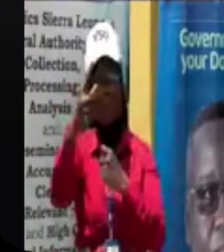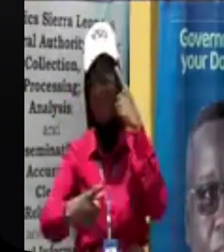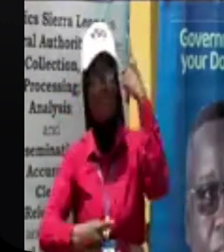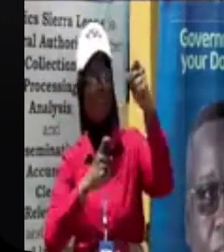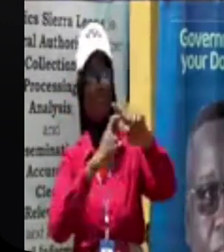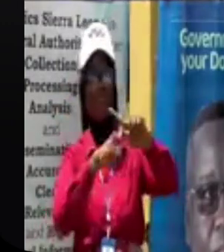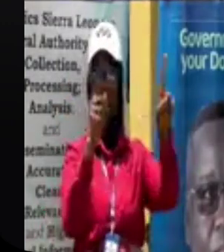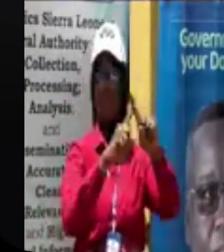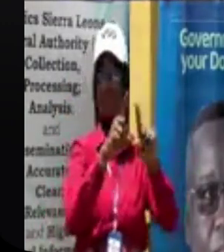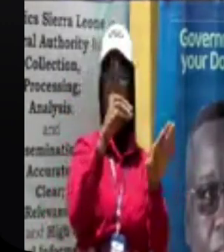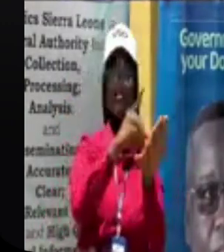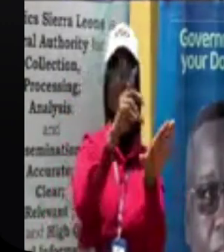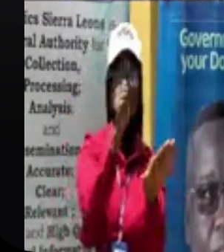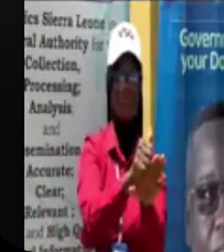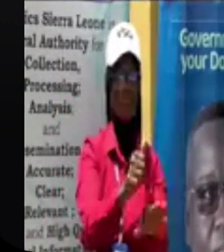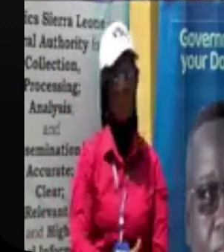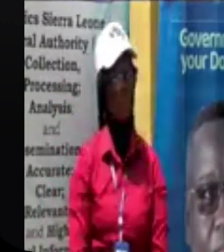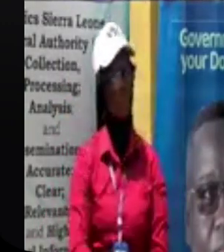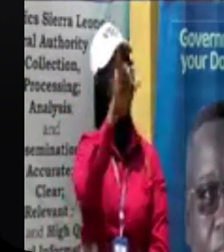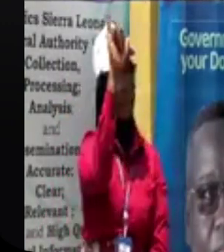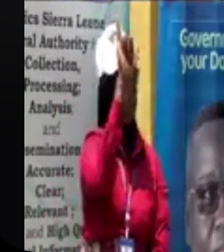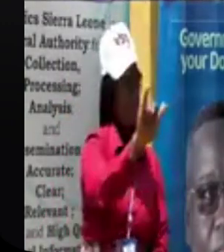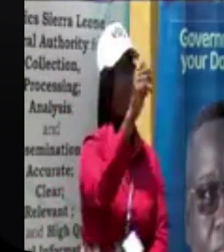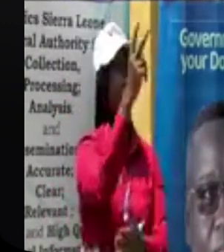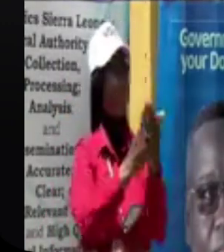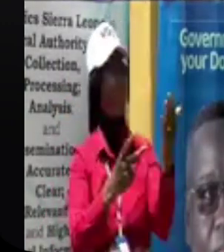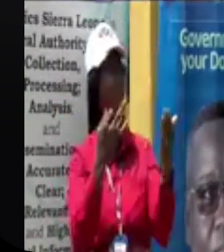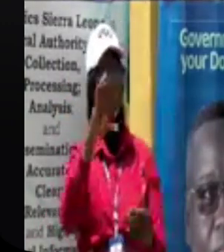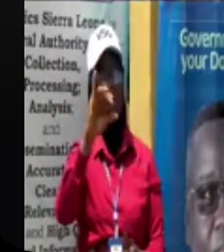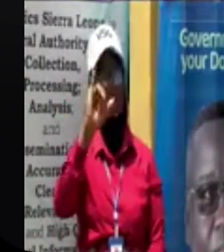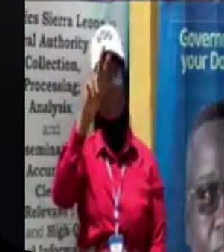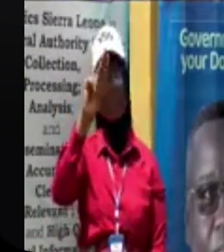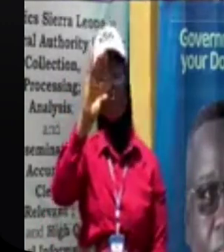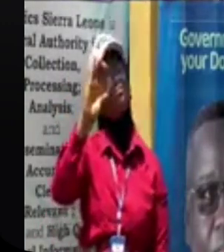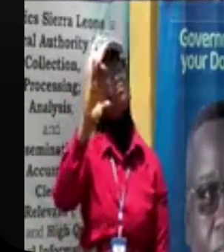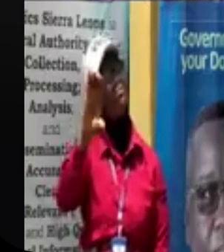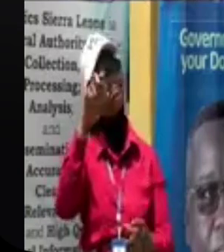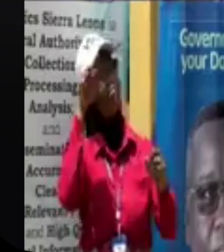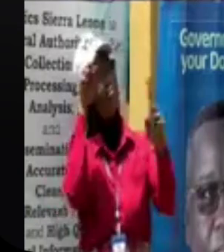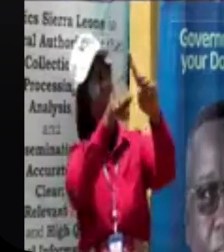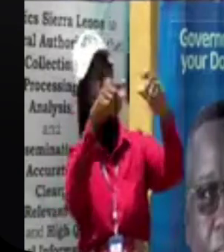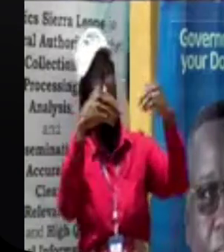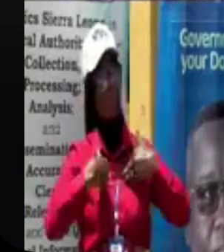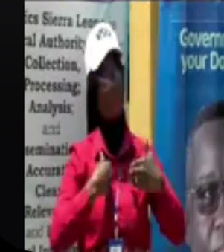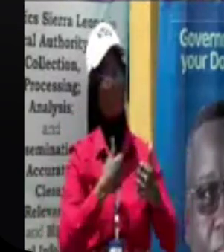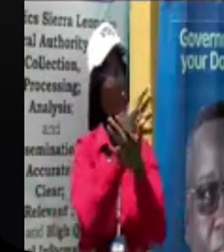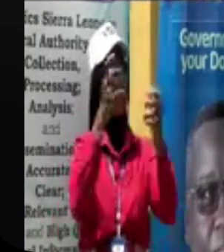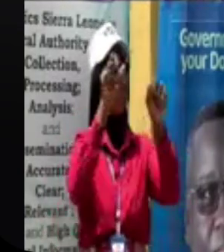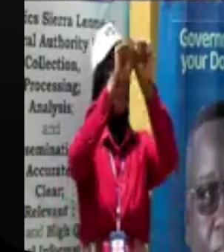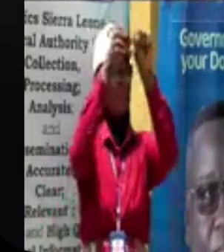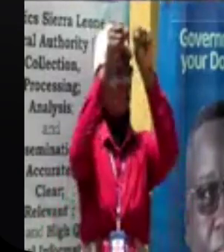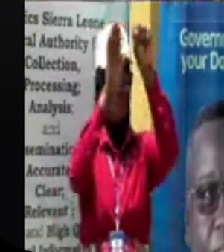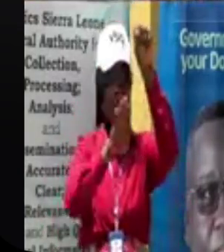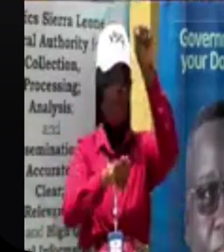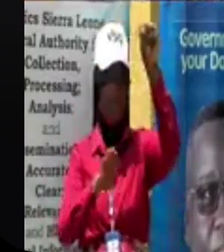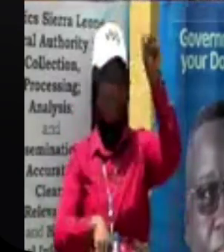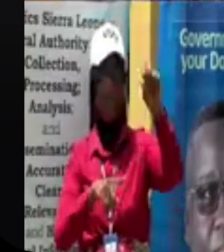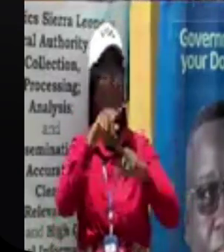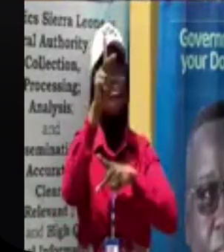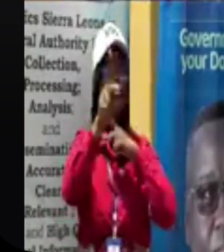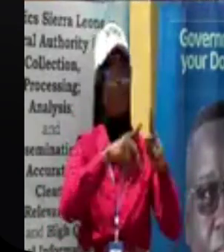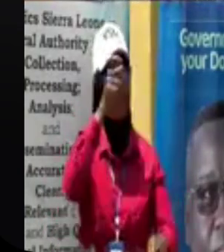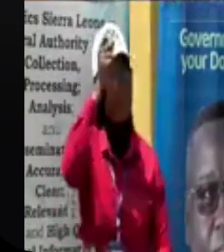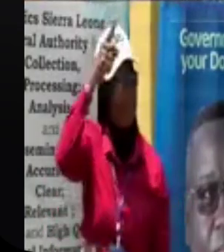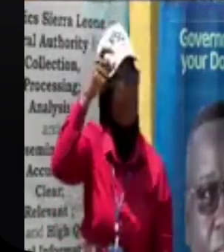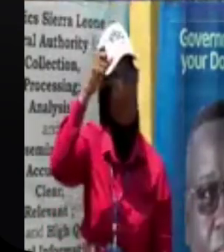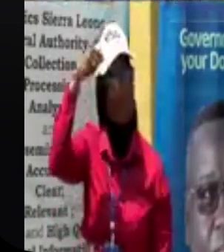the different types of disability. That's not part of the civic education goal we get, but also break it down for let people to understand.